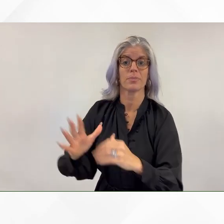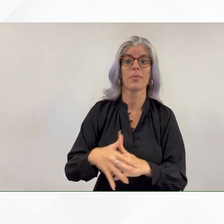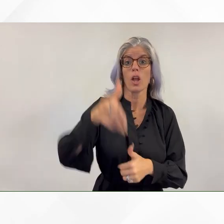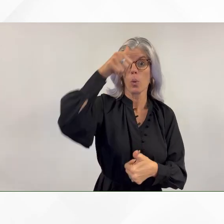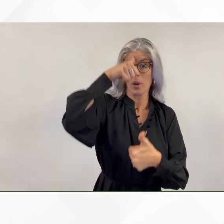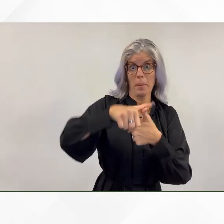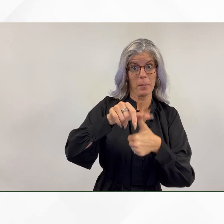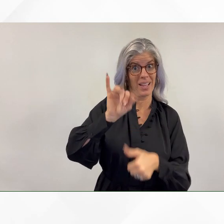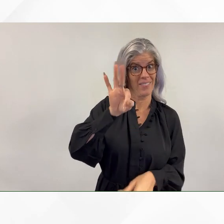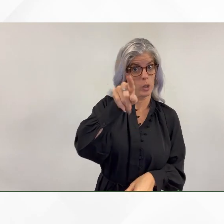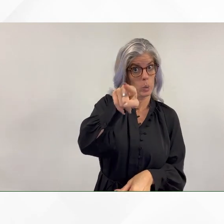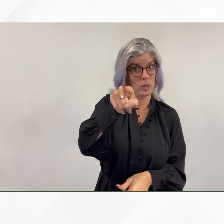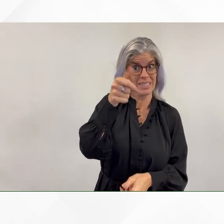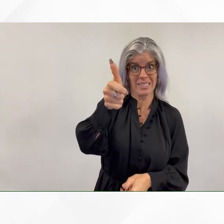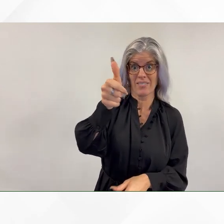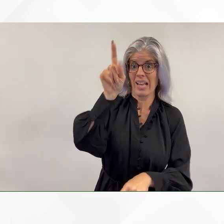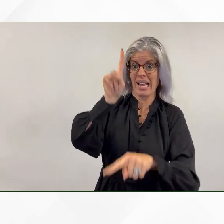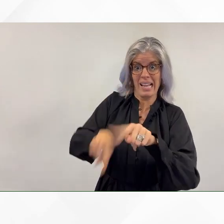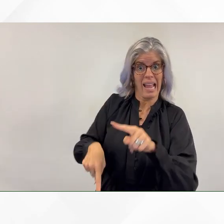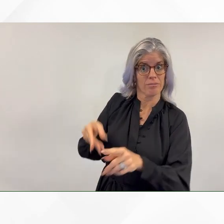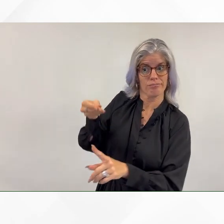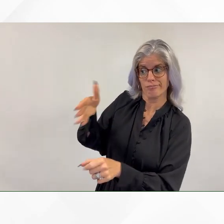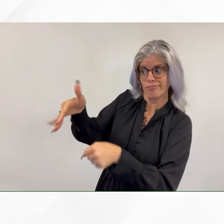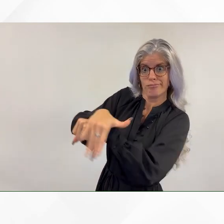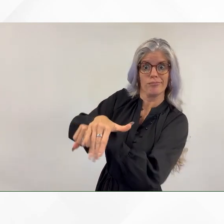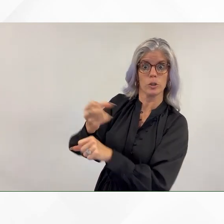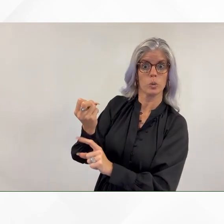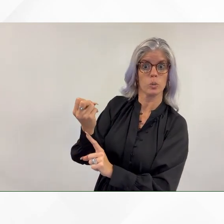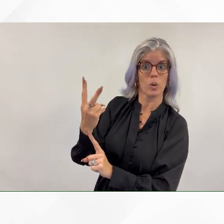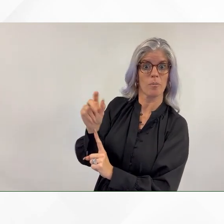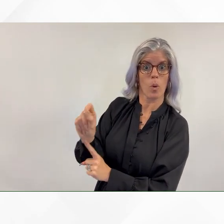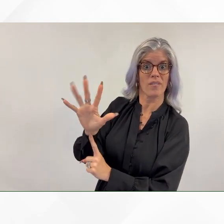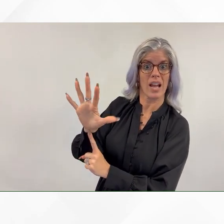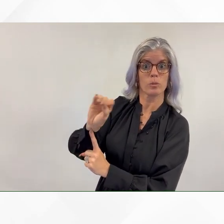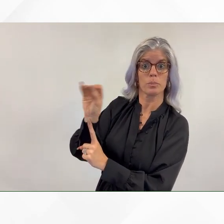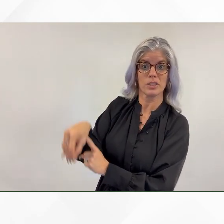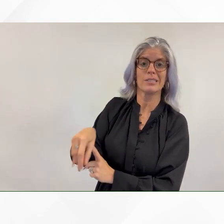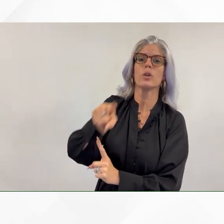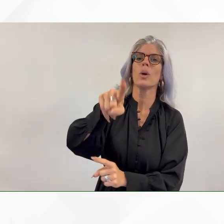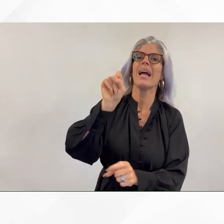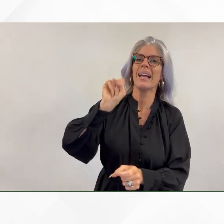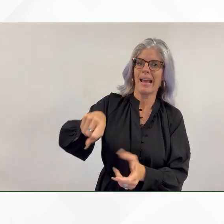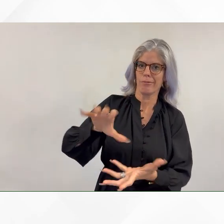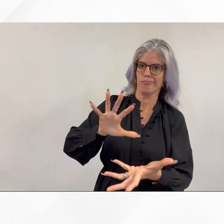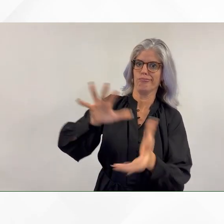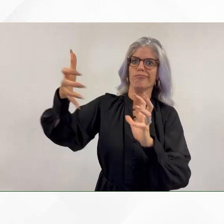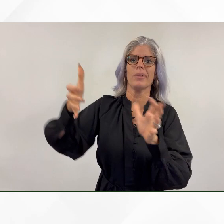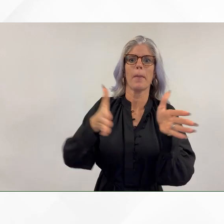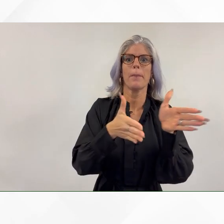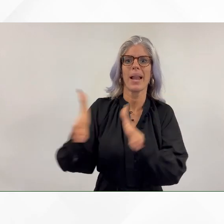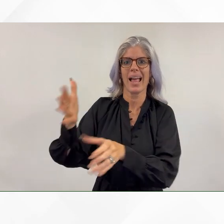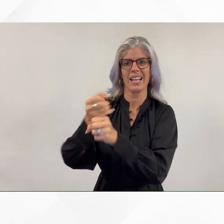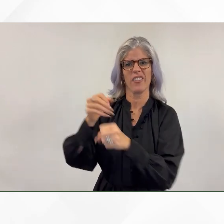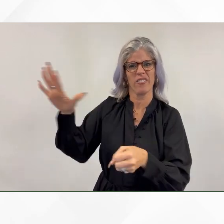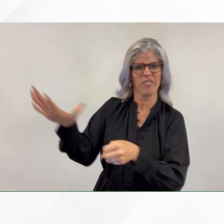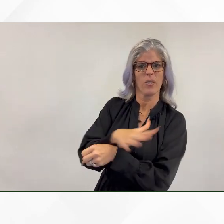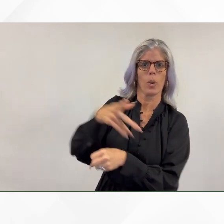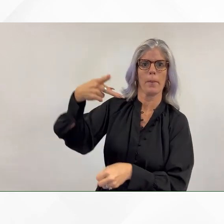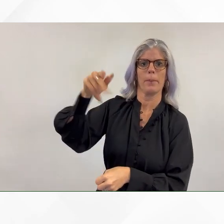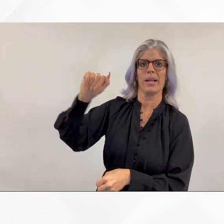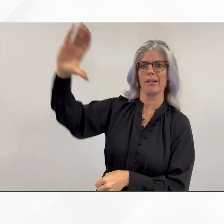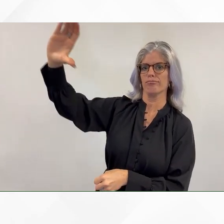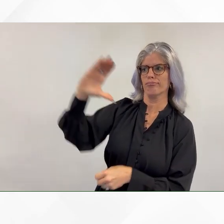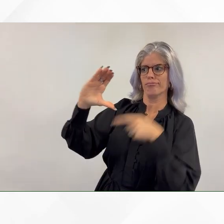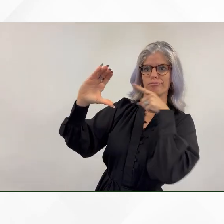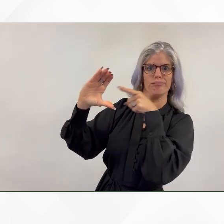Local governments who identify as fiscally constrained are able to apply for a waiver for the match portion they would otherwise be responsible for.